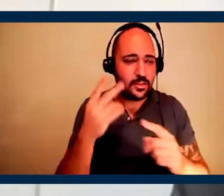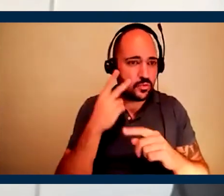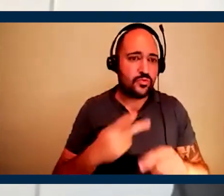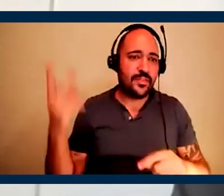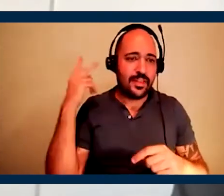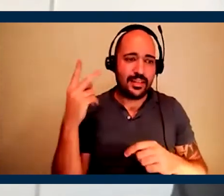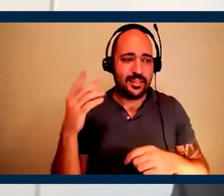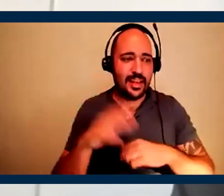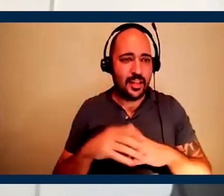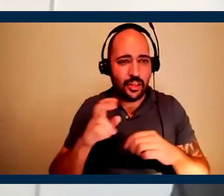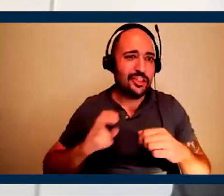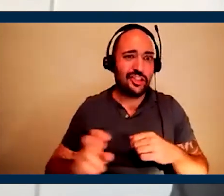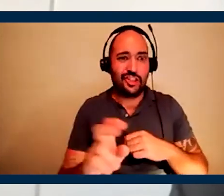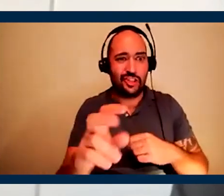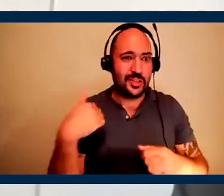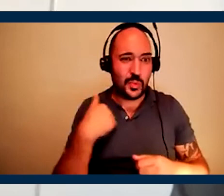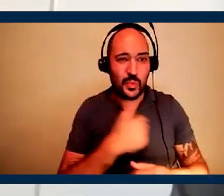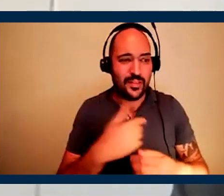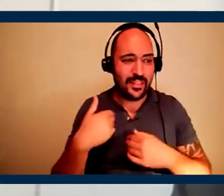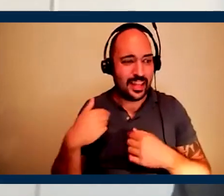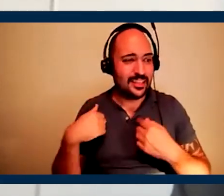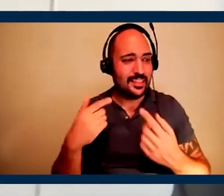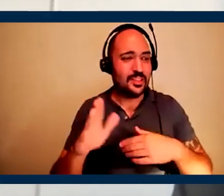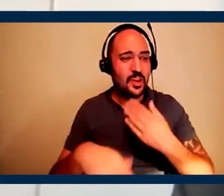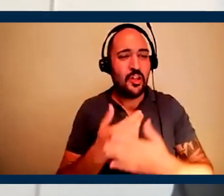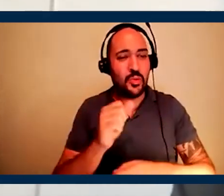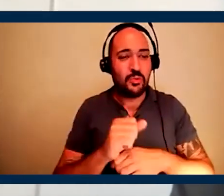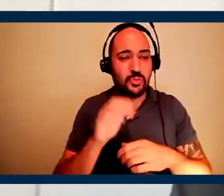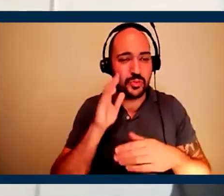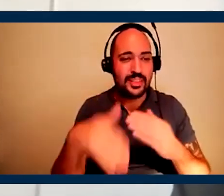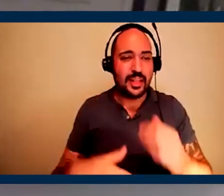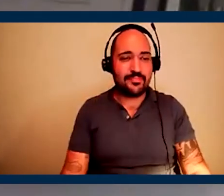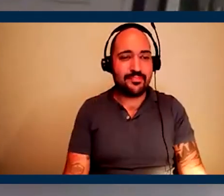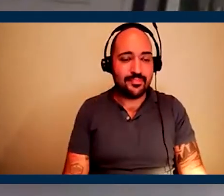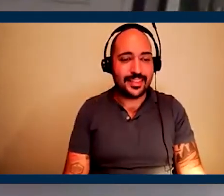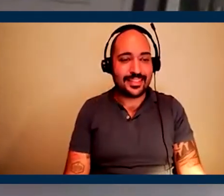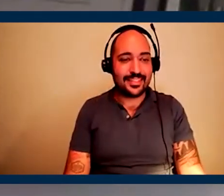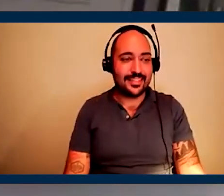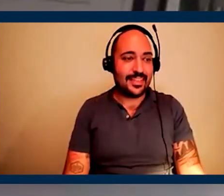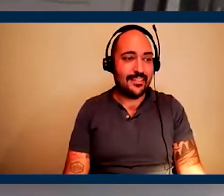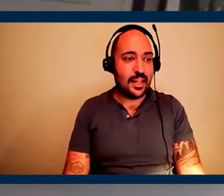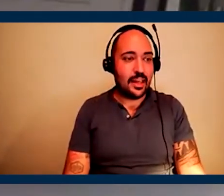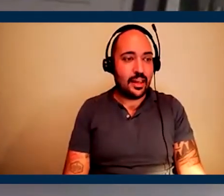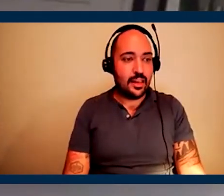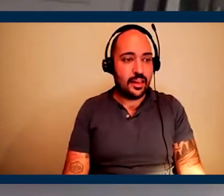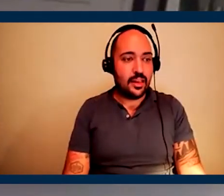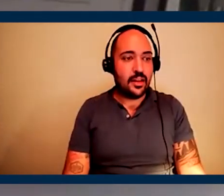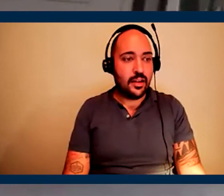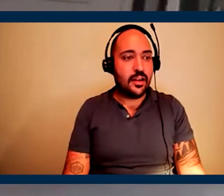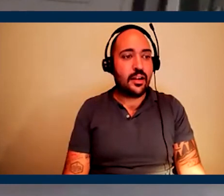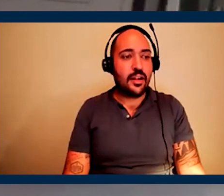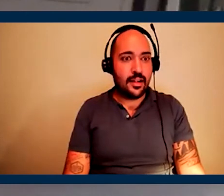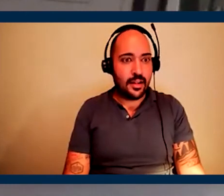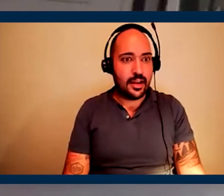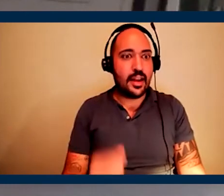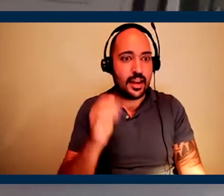reflecting on the journey that we've had, but all the work yet still to be done. And a lot of people are getting to know you for the first time tonight.